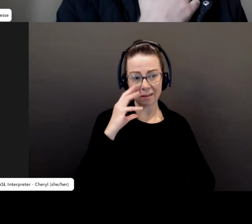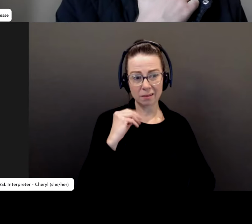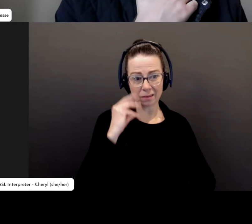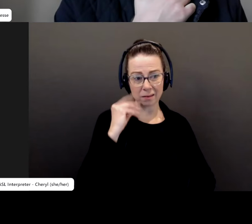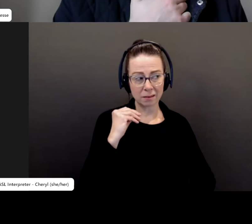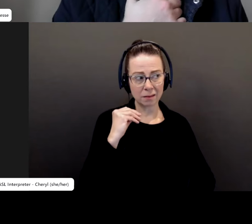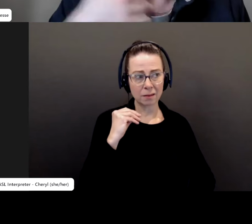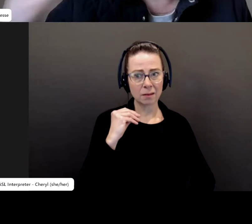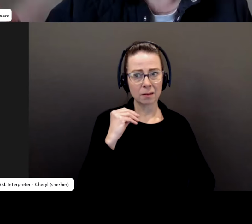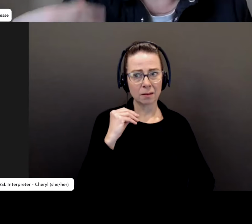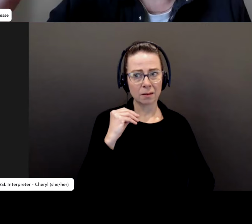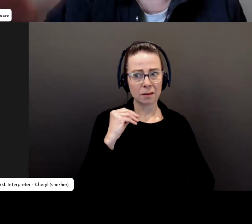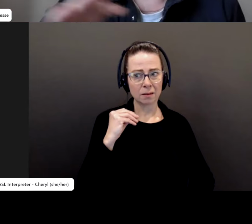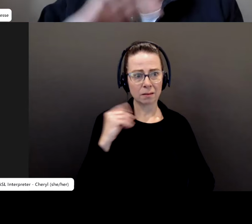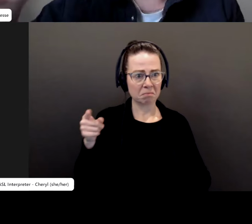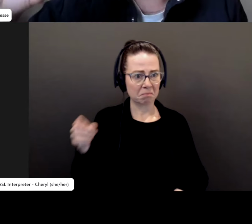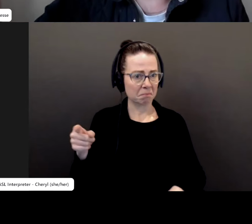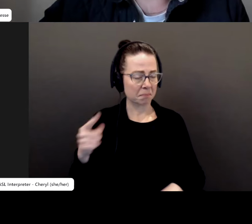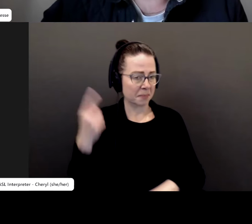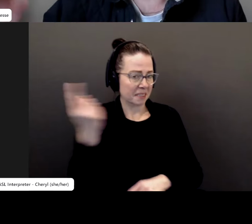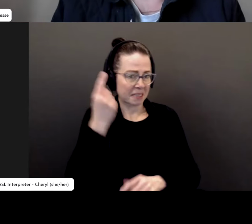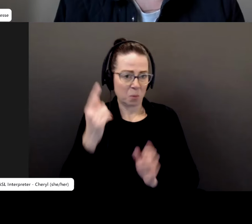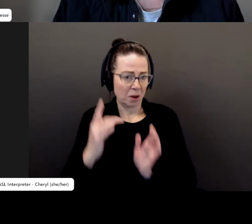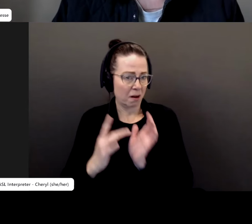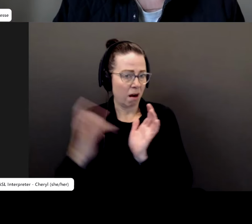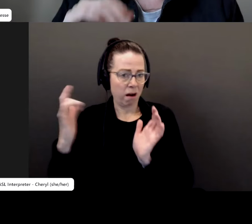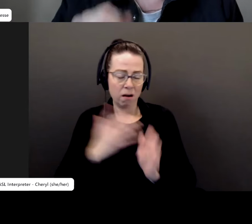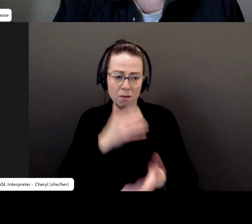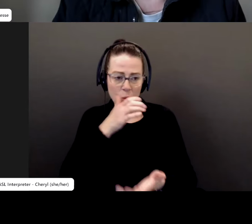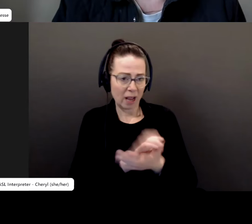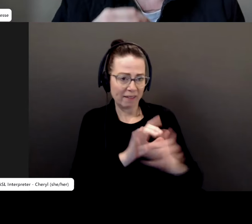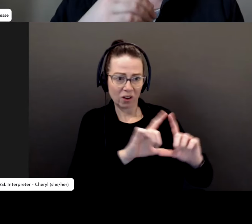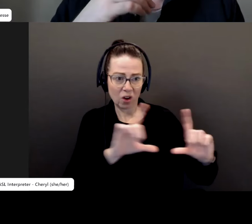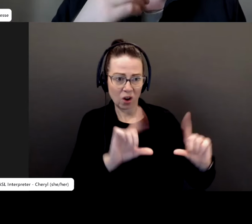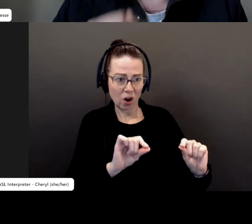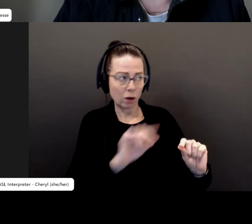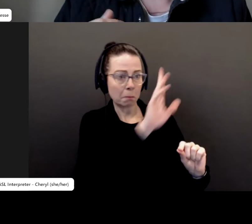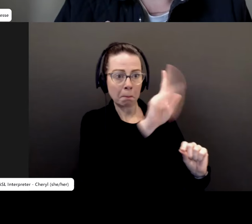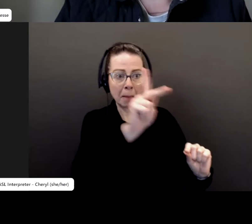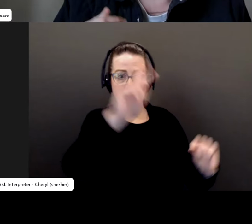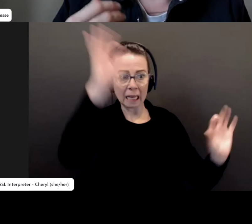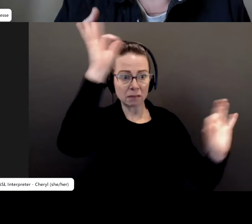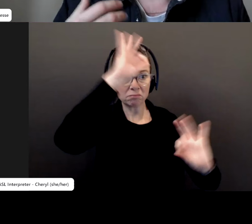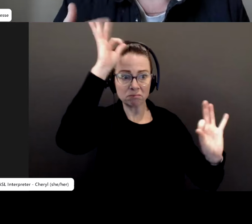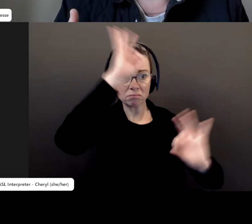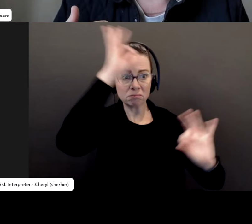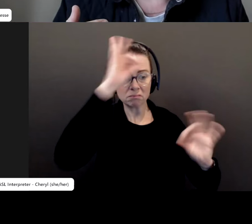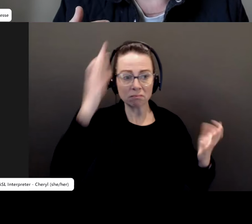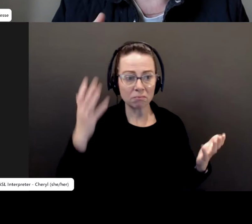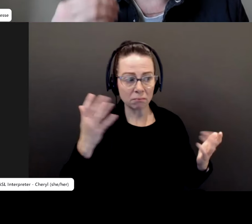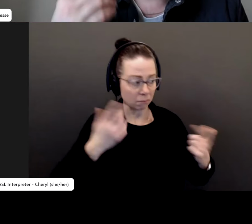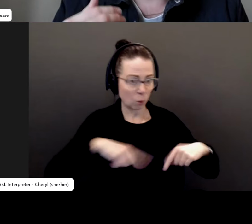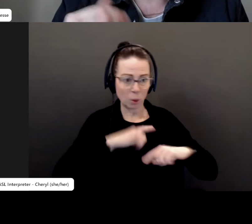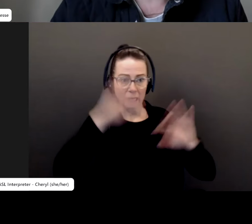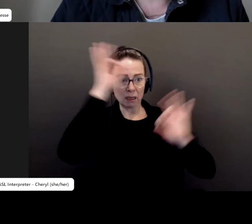quite know how they got into things because it was my wife's card. But when it comes to accounts that could have been